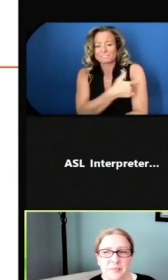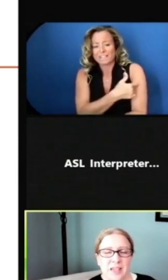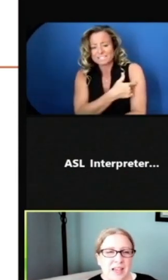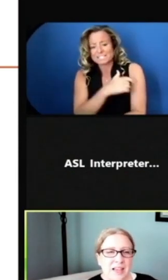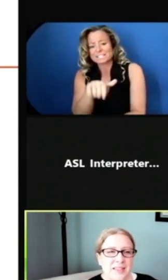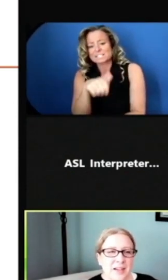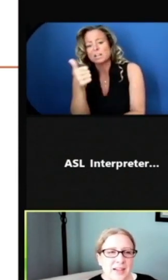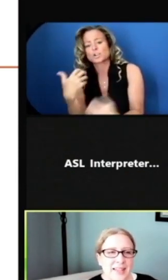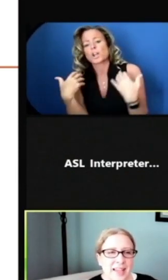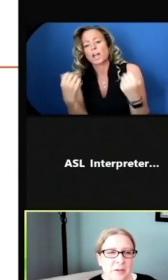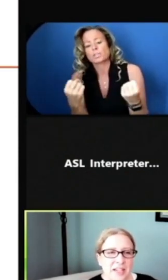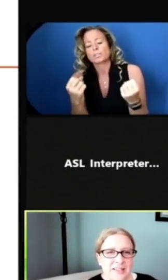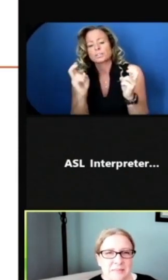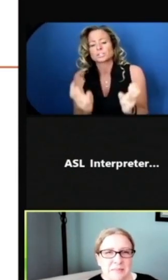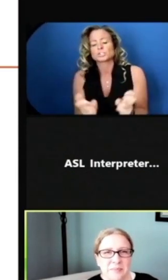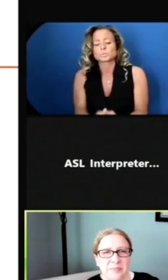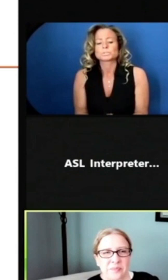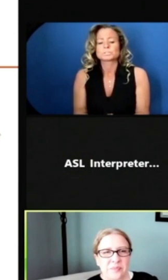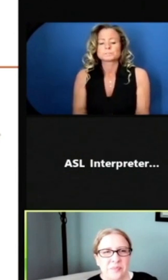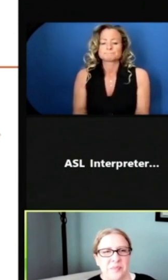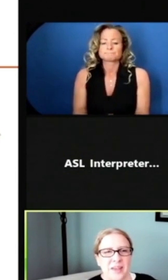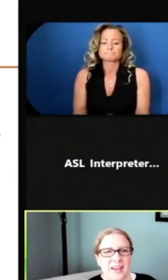issues. So next slide, please.